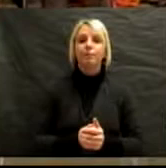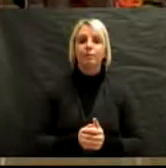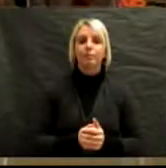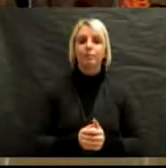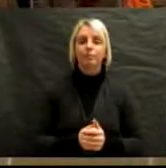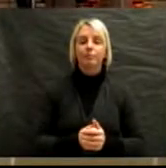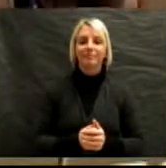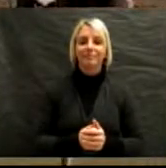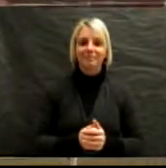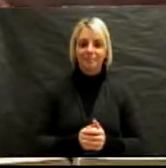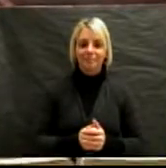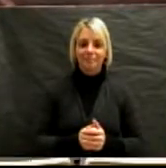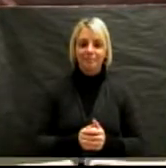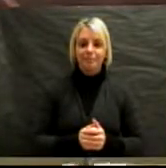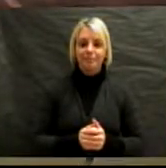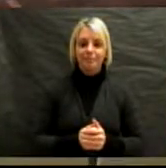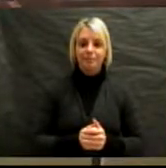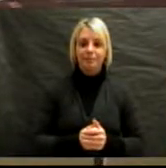Hearing none.